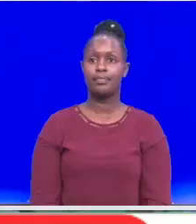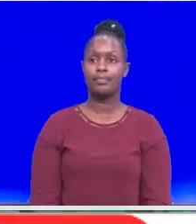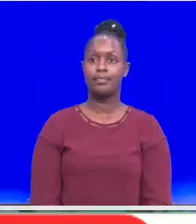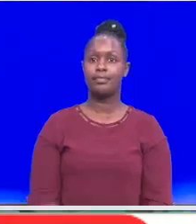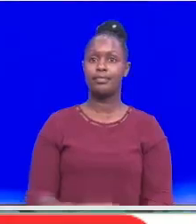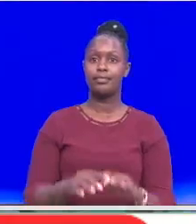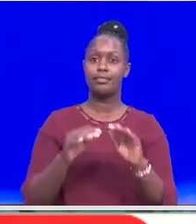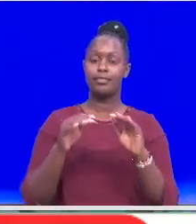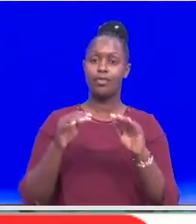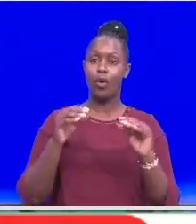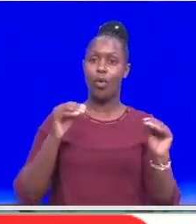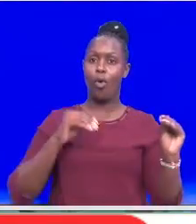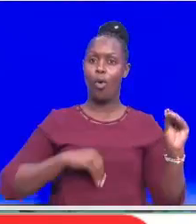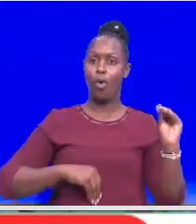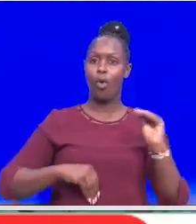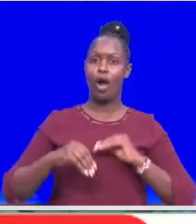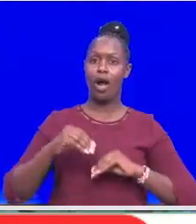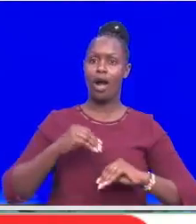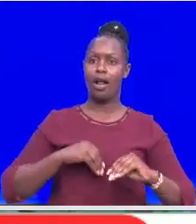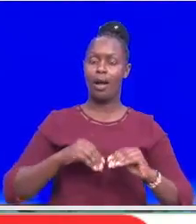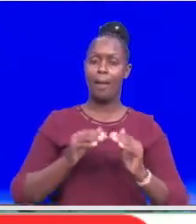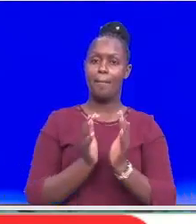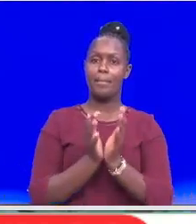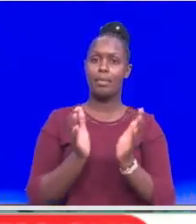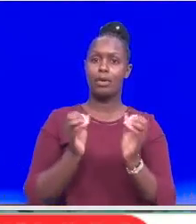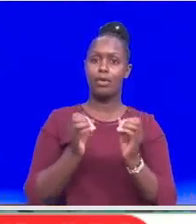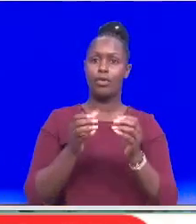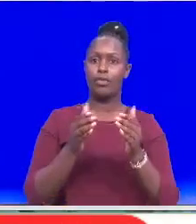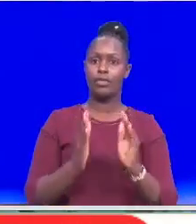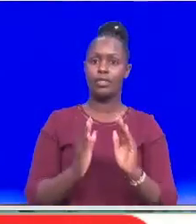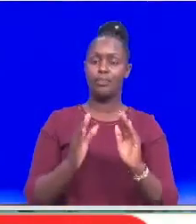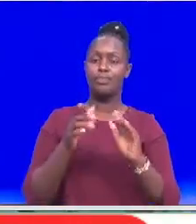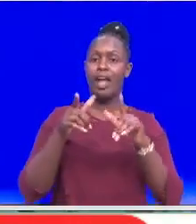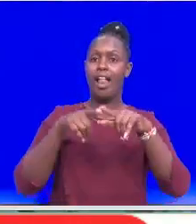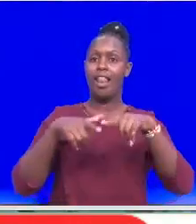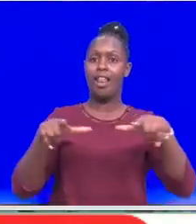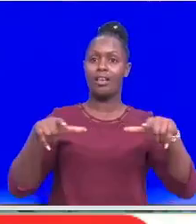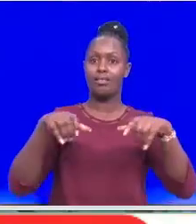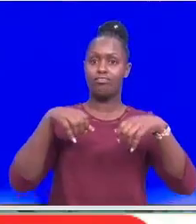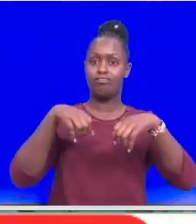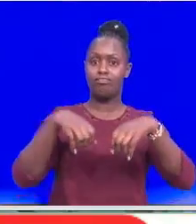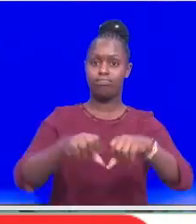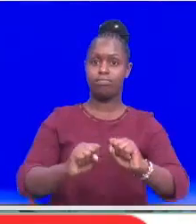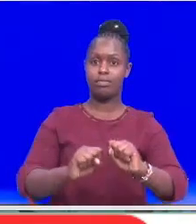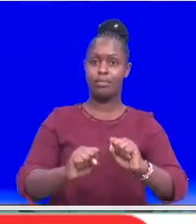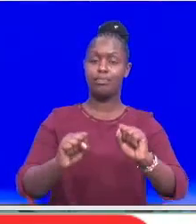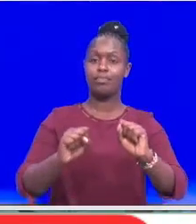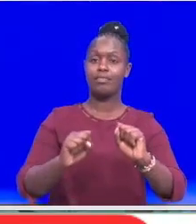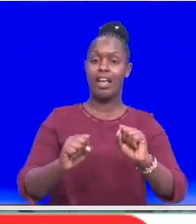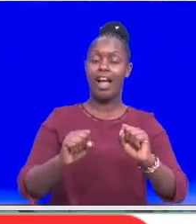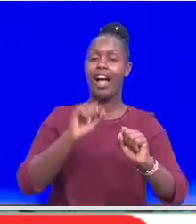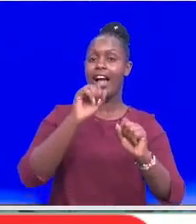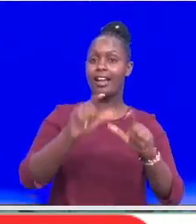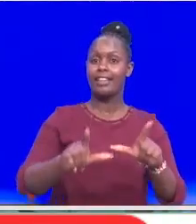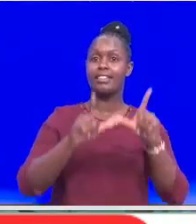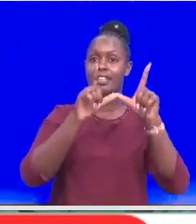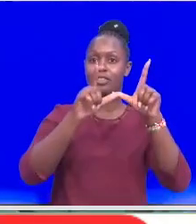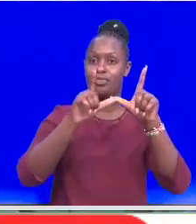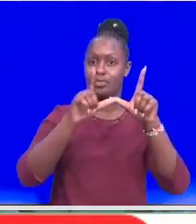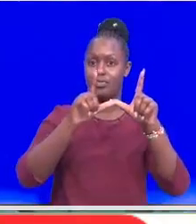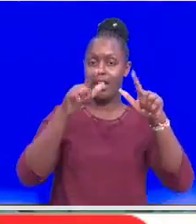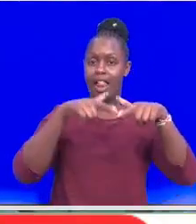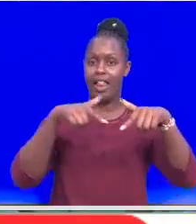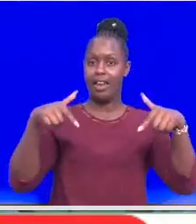Use corrupt public officers, land grabbing and fraudulent acquisition of title deeds has been mentioned to be among the